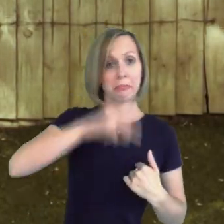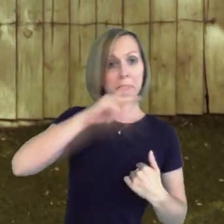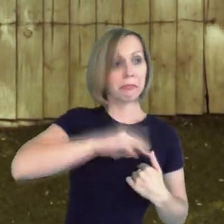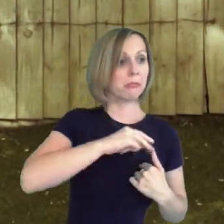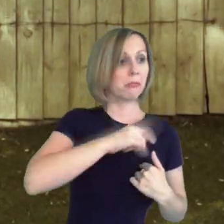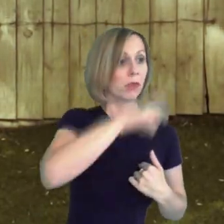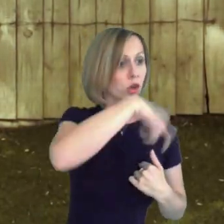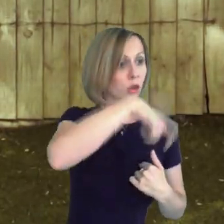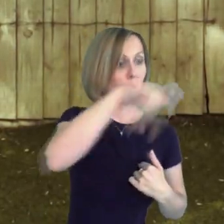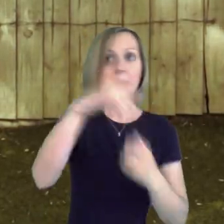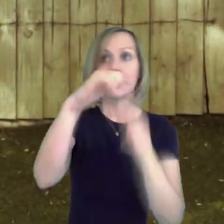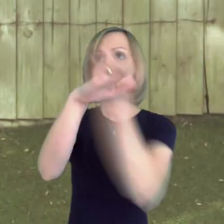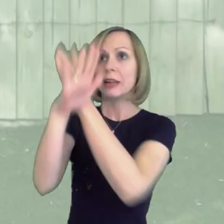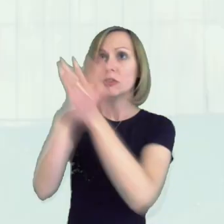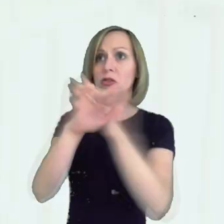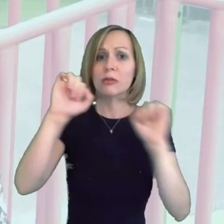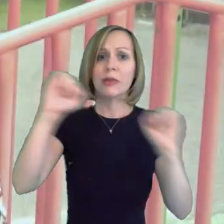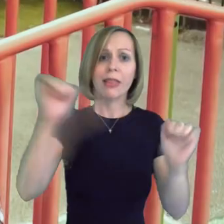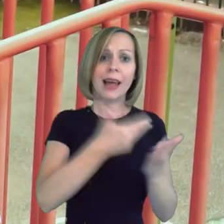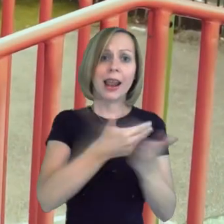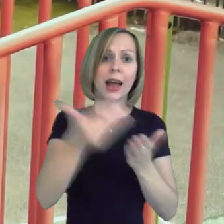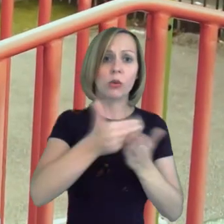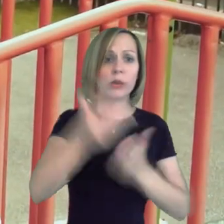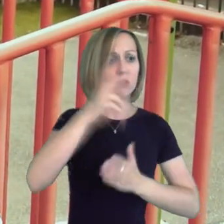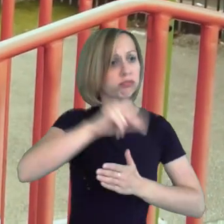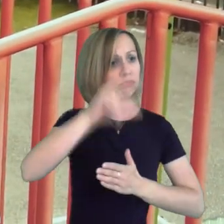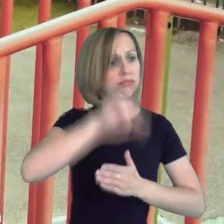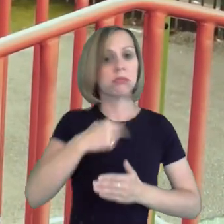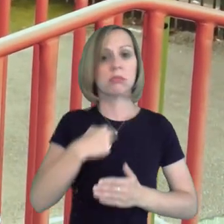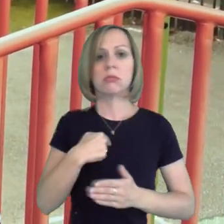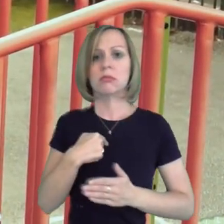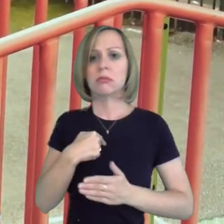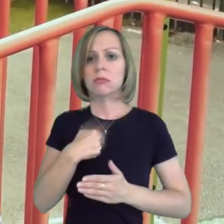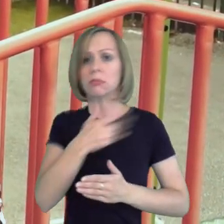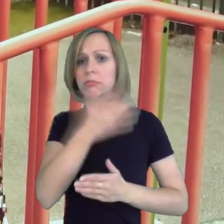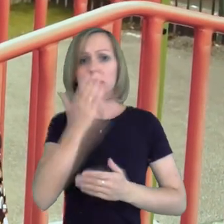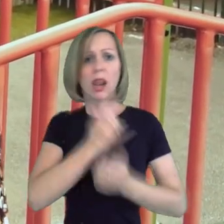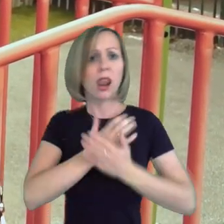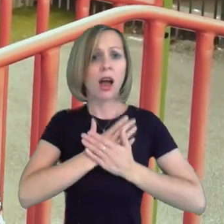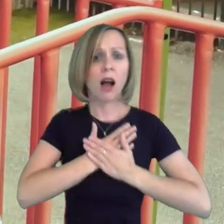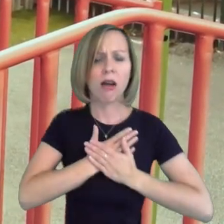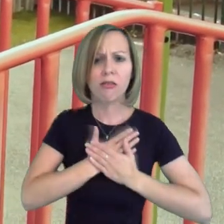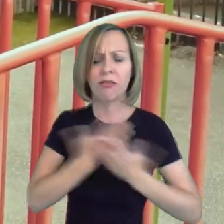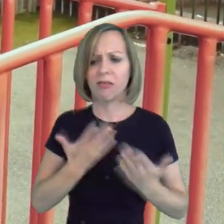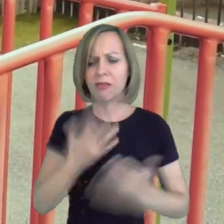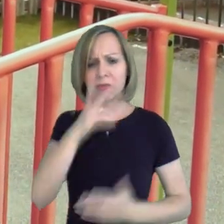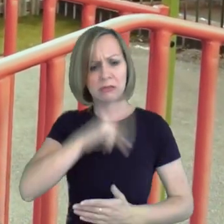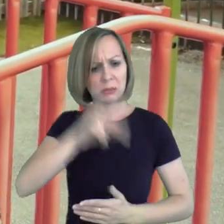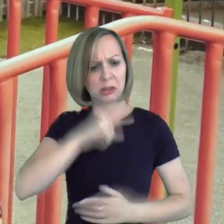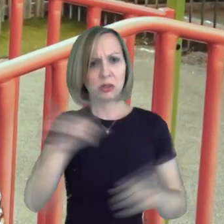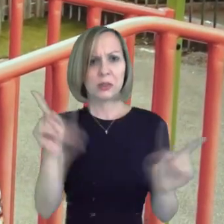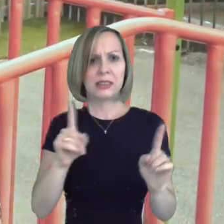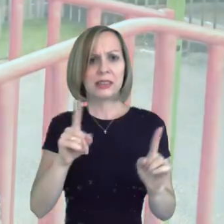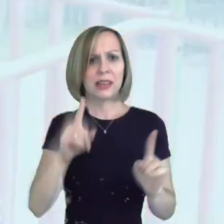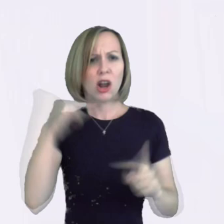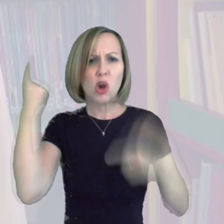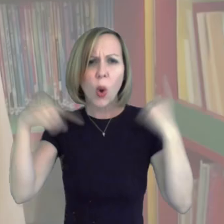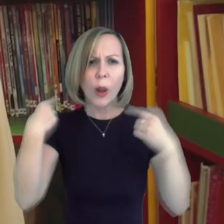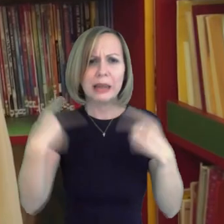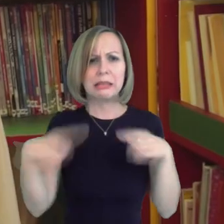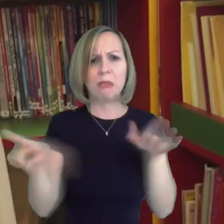beings and even of angels. But if I have no love, my speech is no more than a noisy clanging